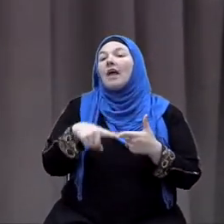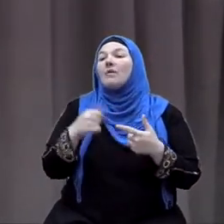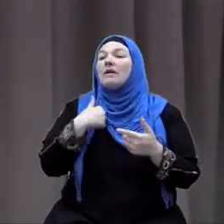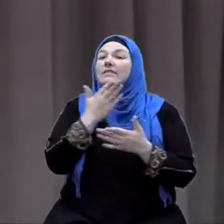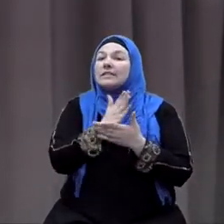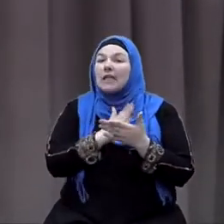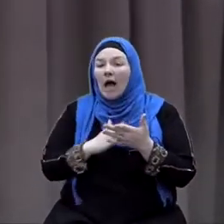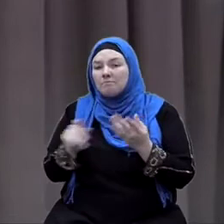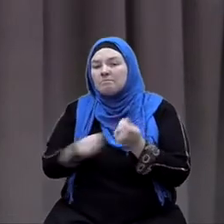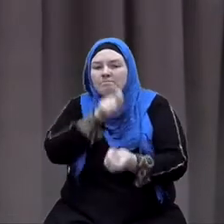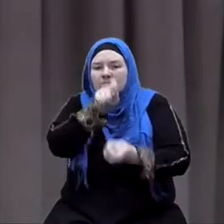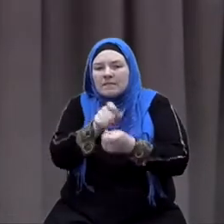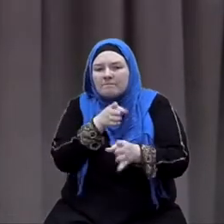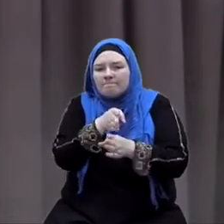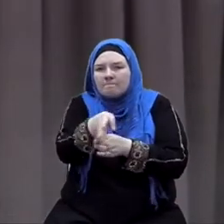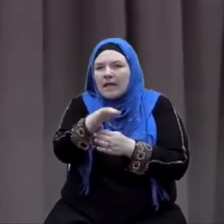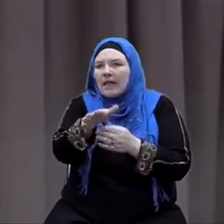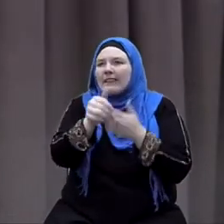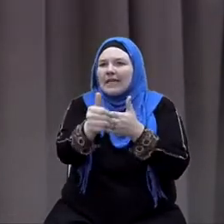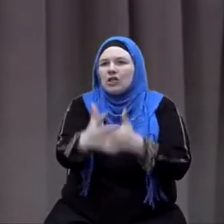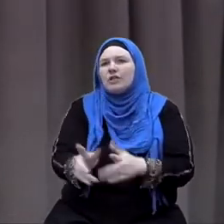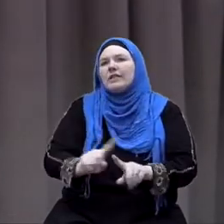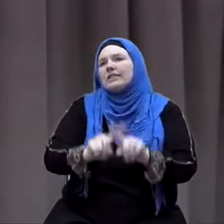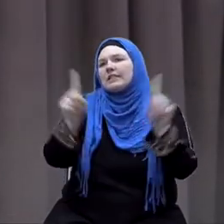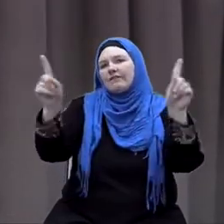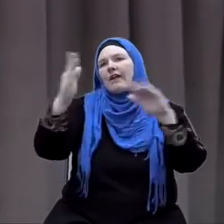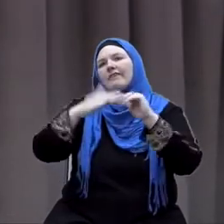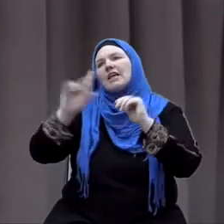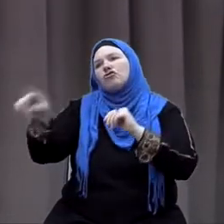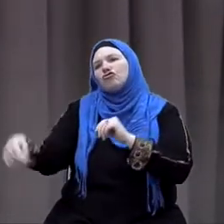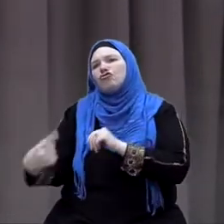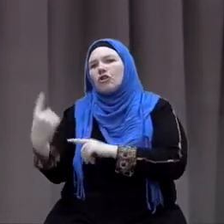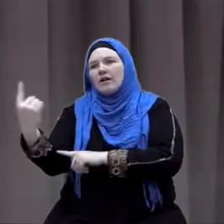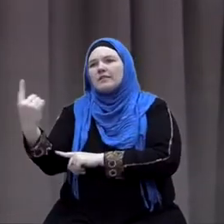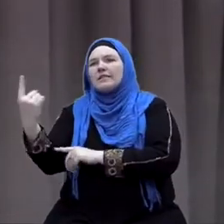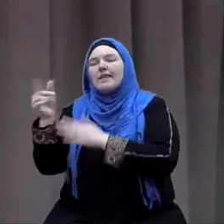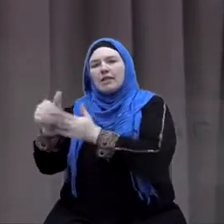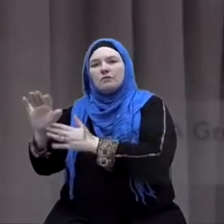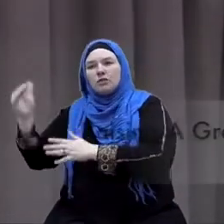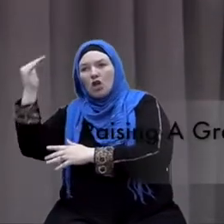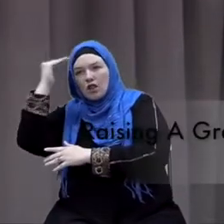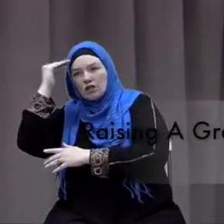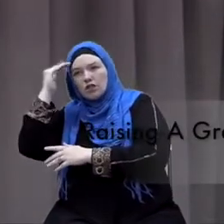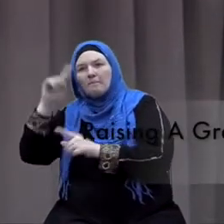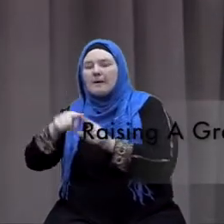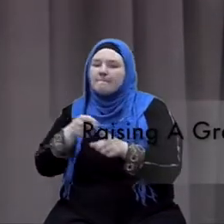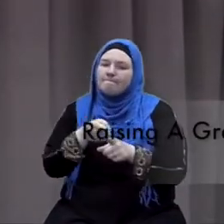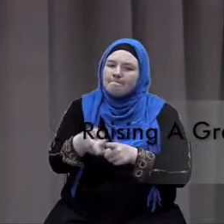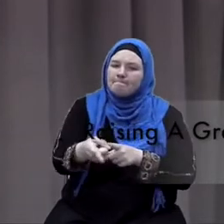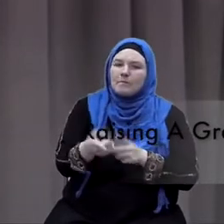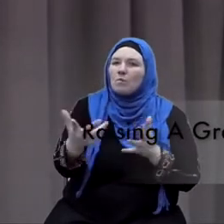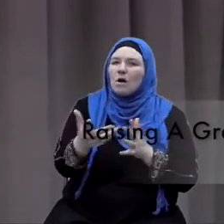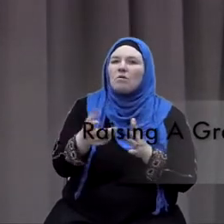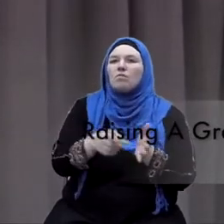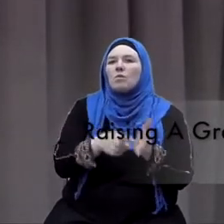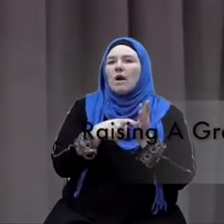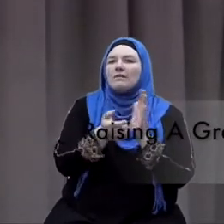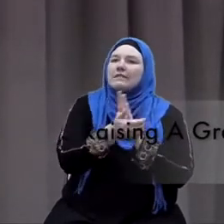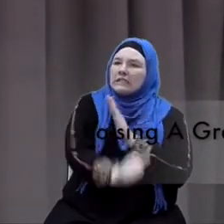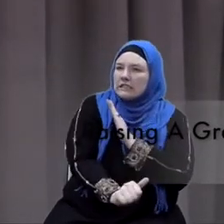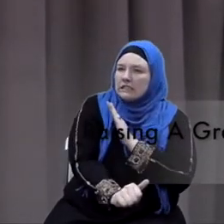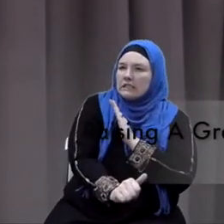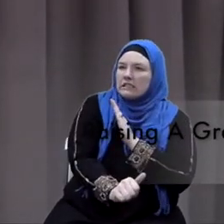areas of leaderships that are different than just the leadership in knowledge. But they all require knowledge.